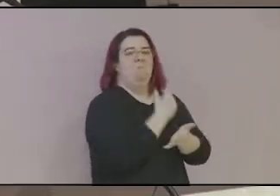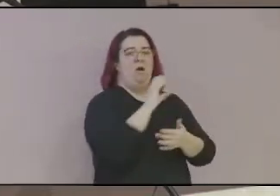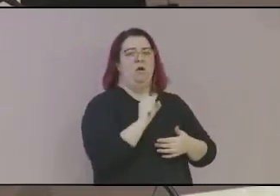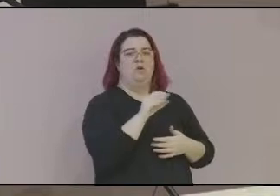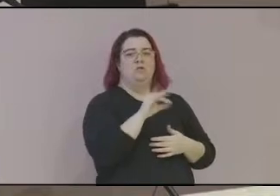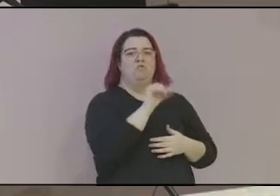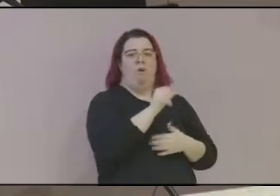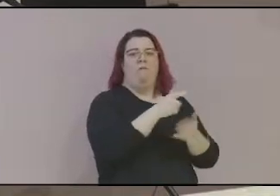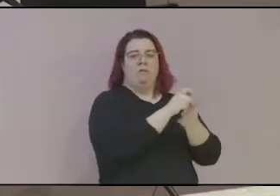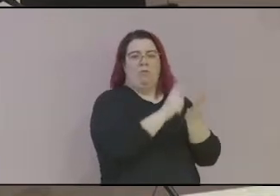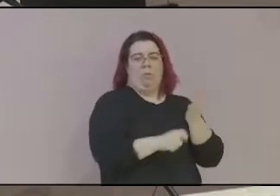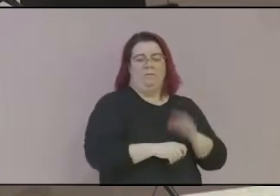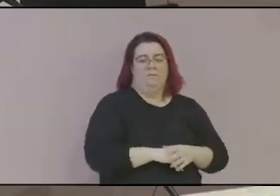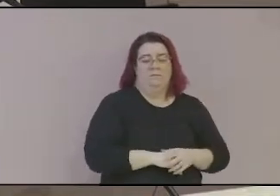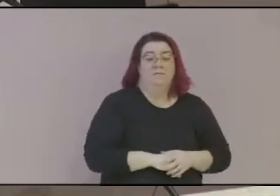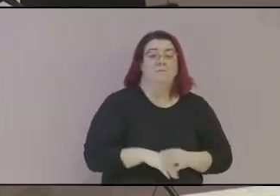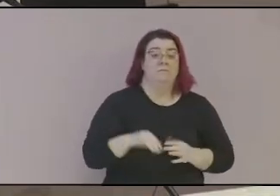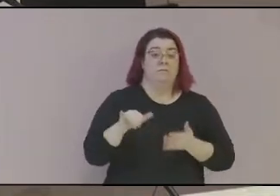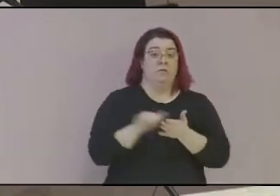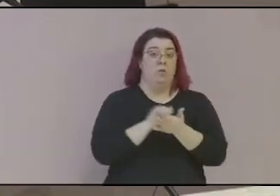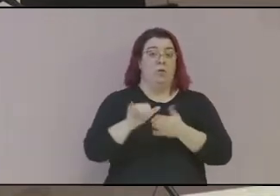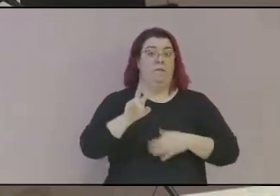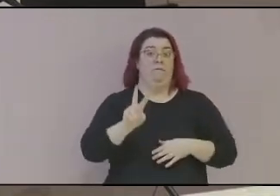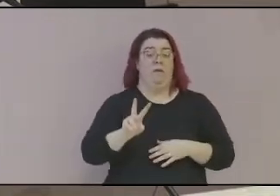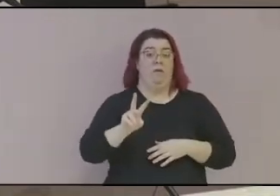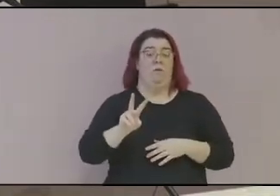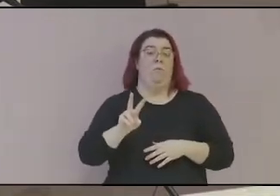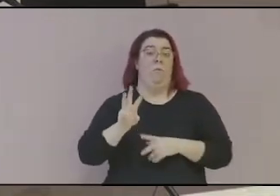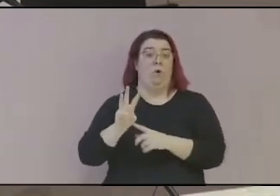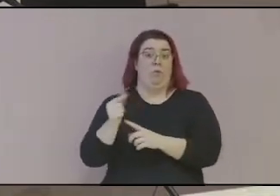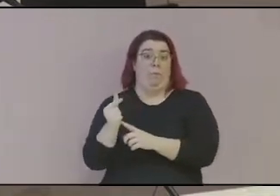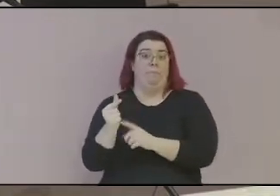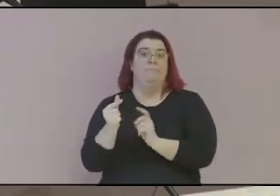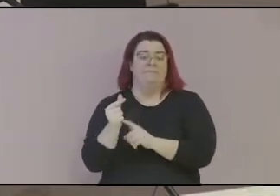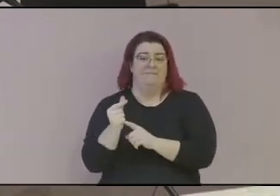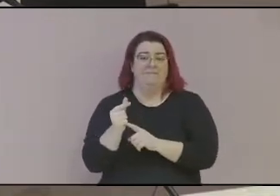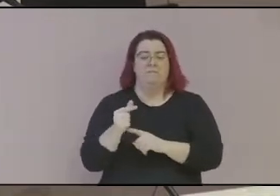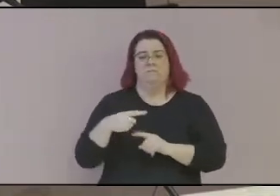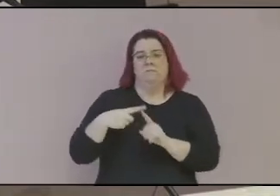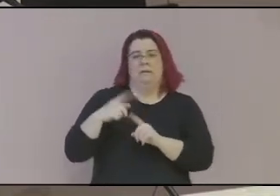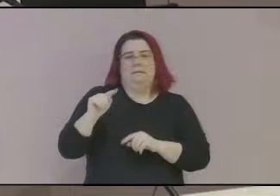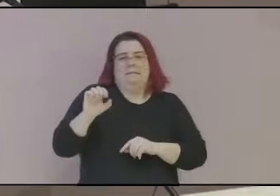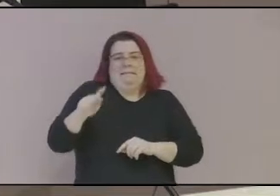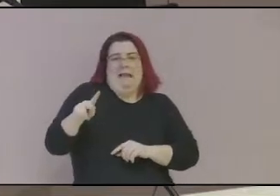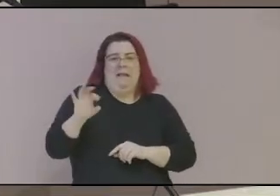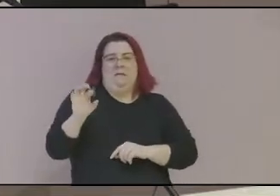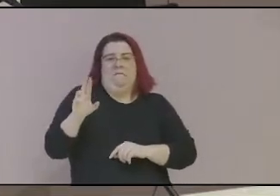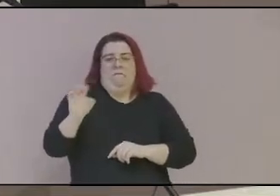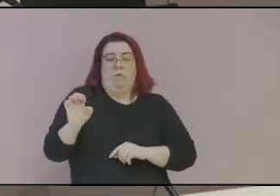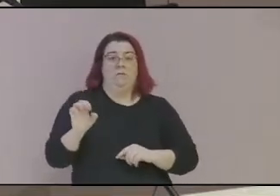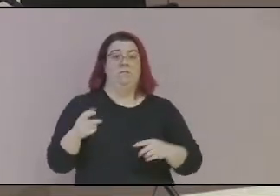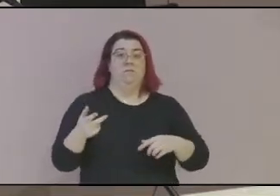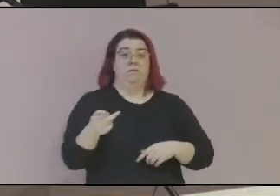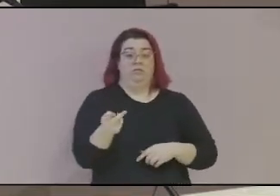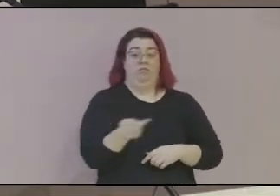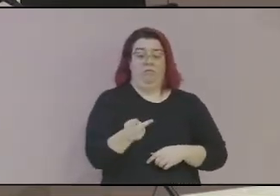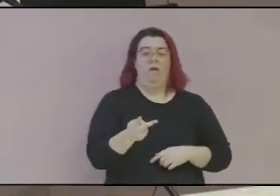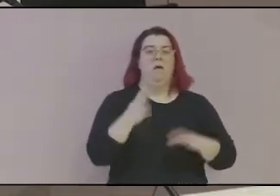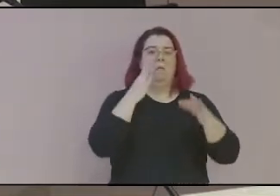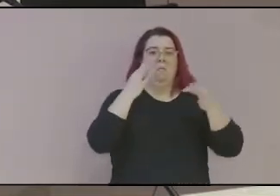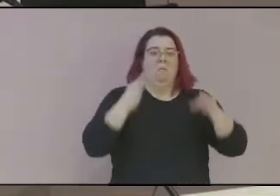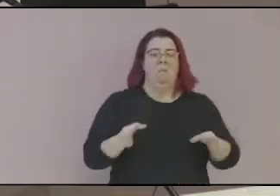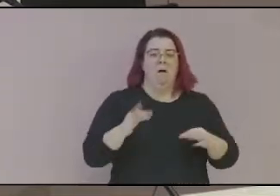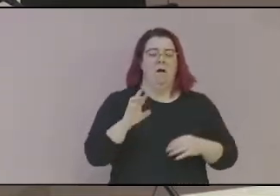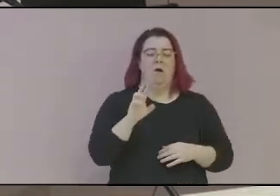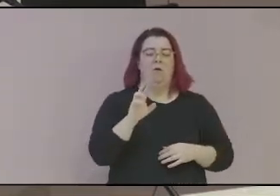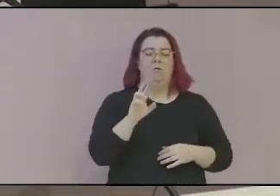the New York Ventilator Work Group with the task force essentially adapted these rationing plans that were not yet